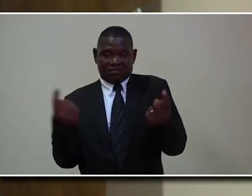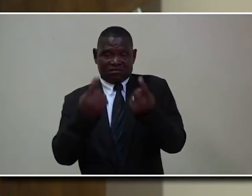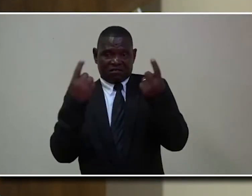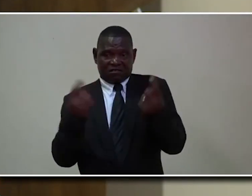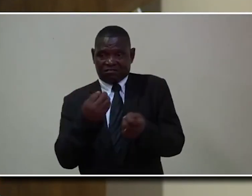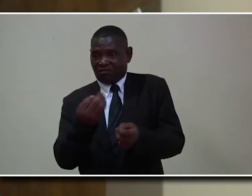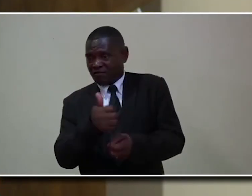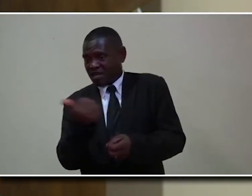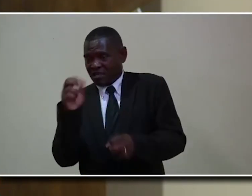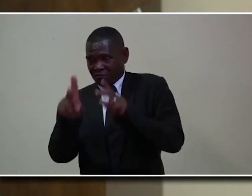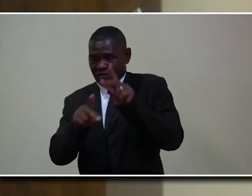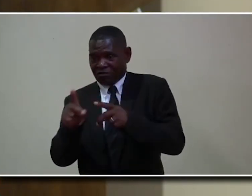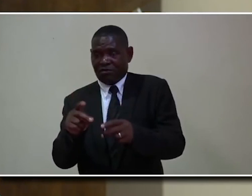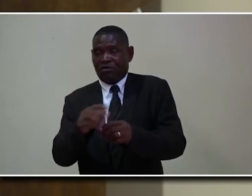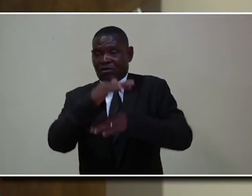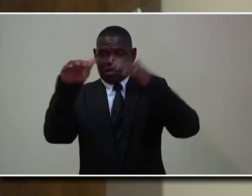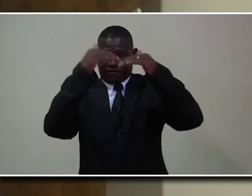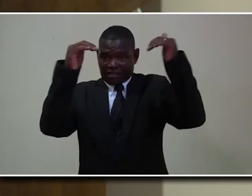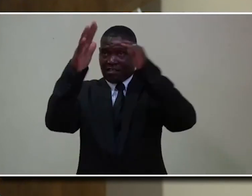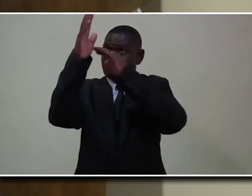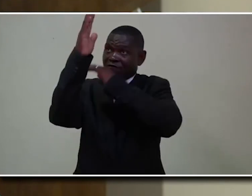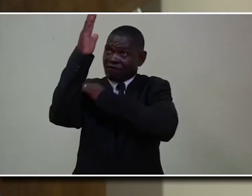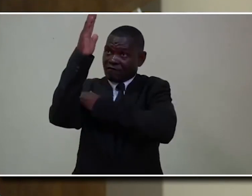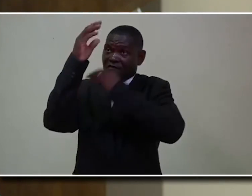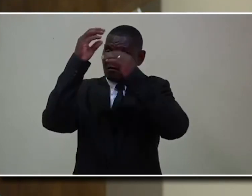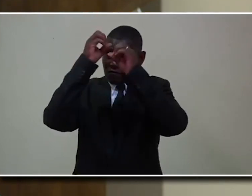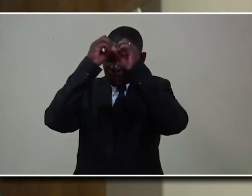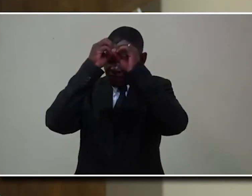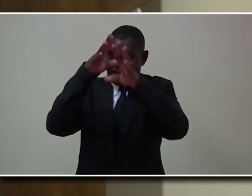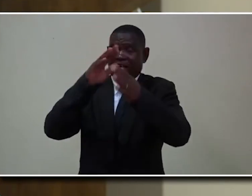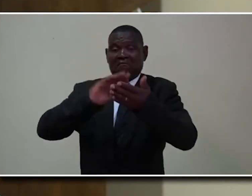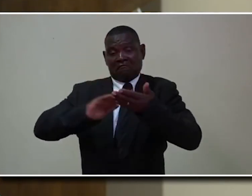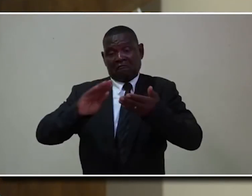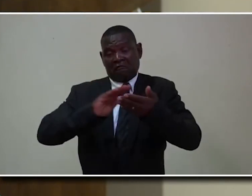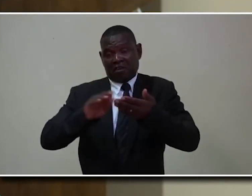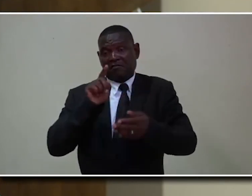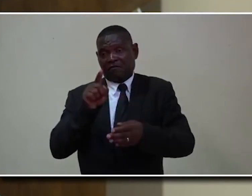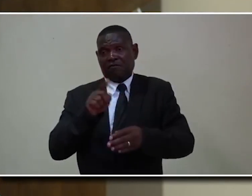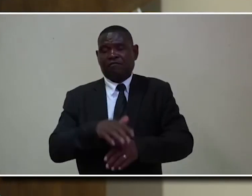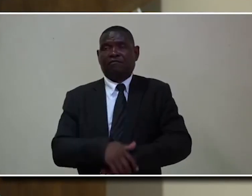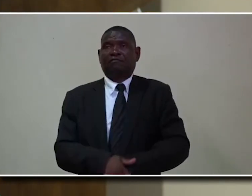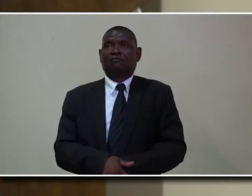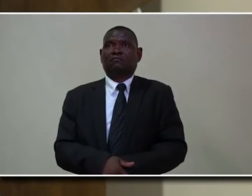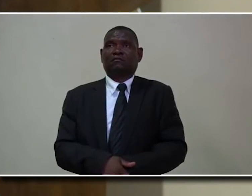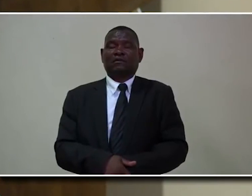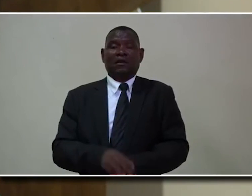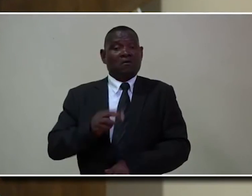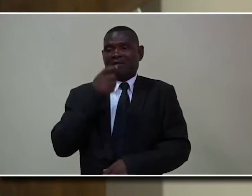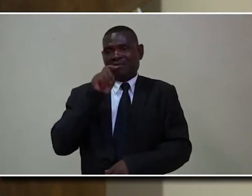forgive you. Kunenedwa kuti pomwe ukhululukira vena mpulumpulu zawo ndiyeno naweso zakhala kukhululukidwa machimo ako. We must